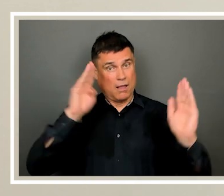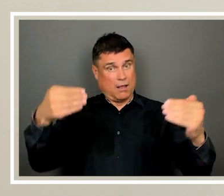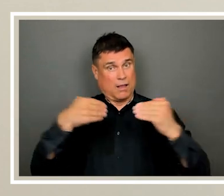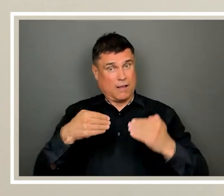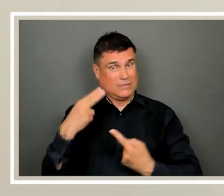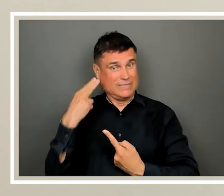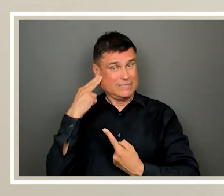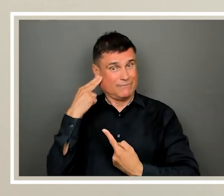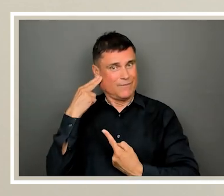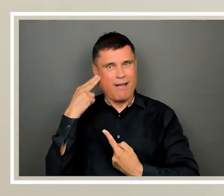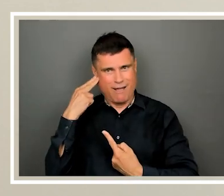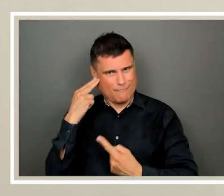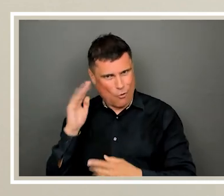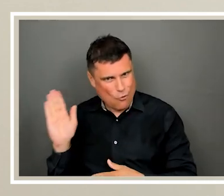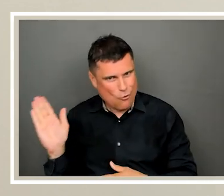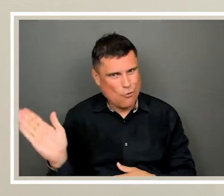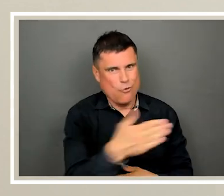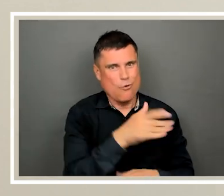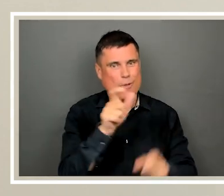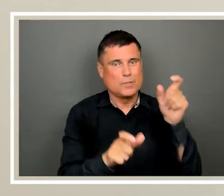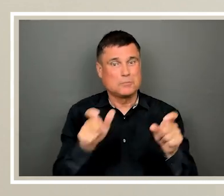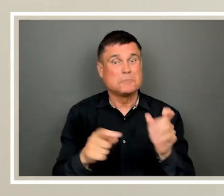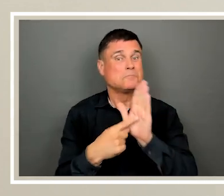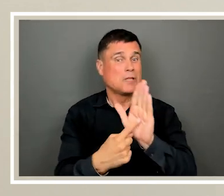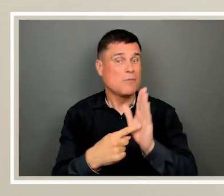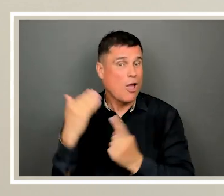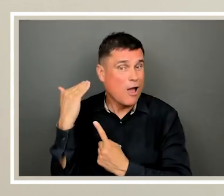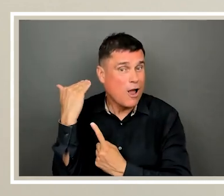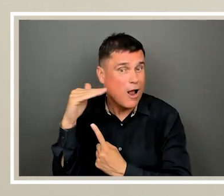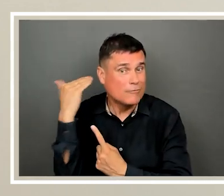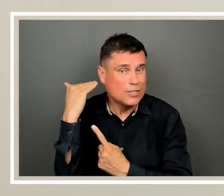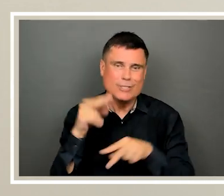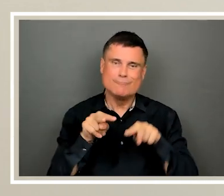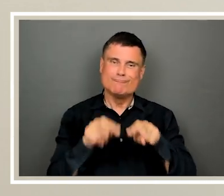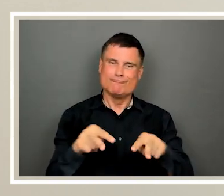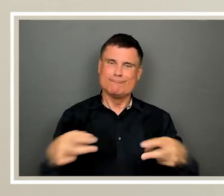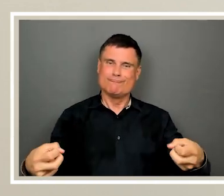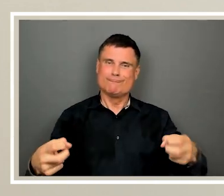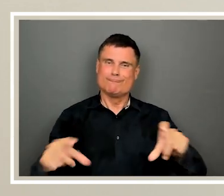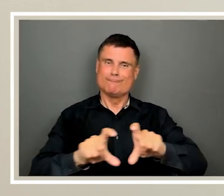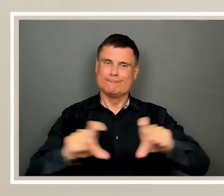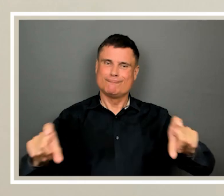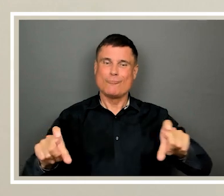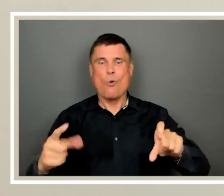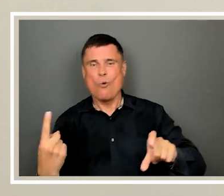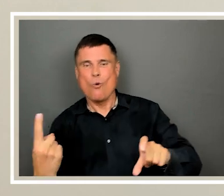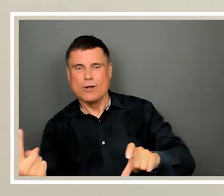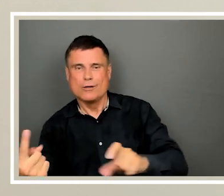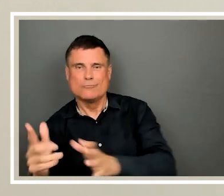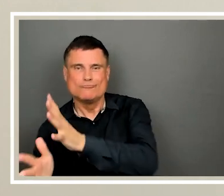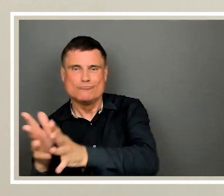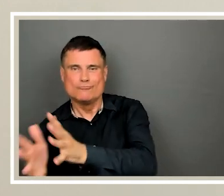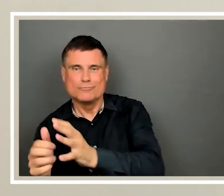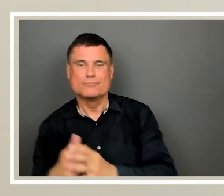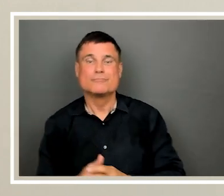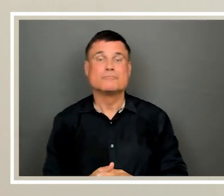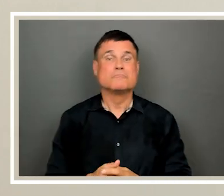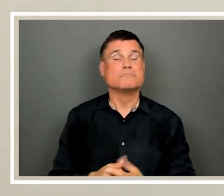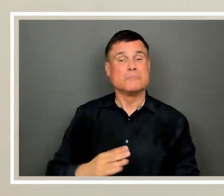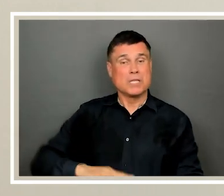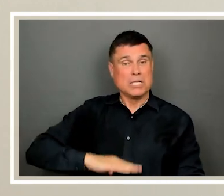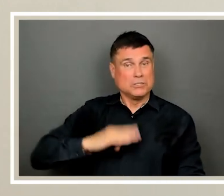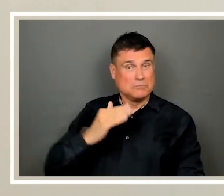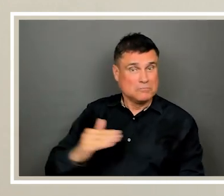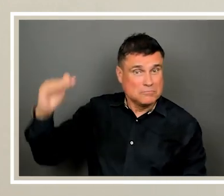And this benefits everyone. Not only the deaf, but also those who are hard